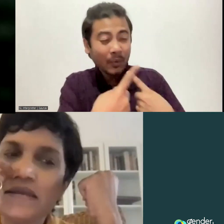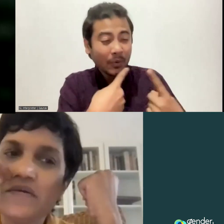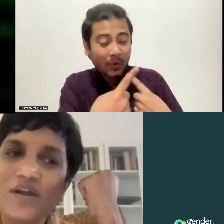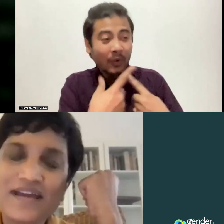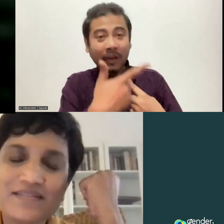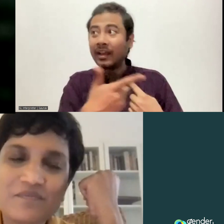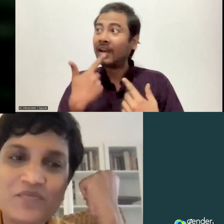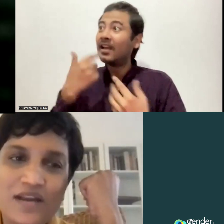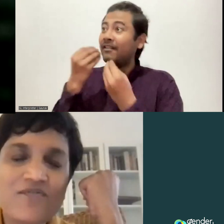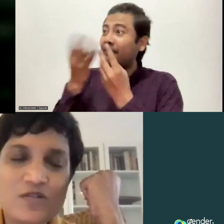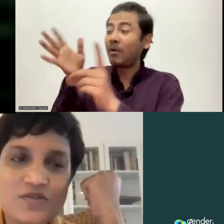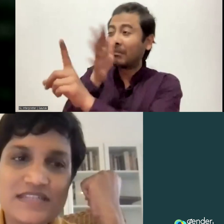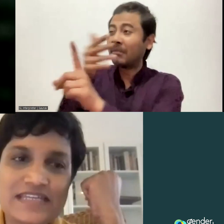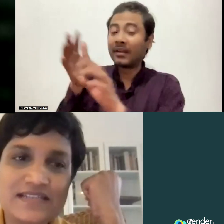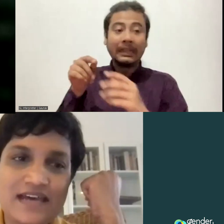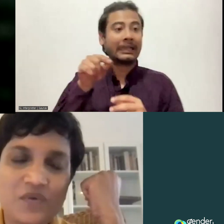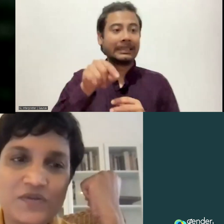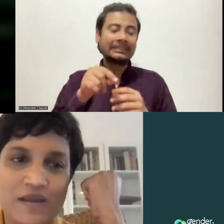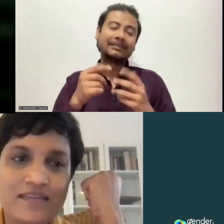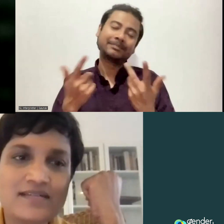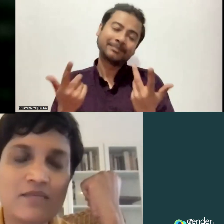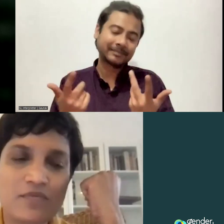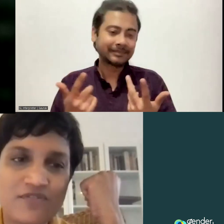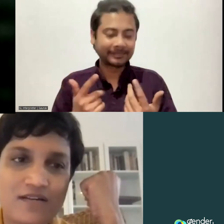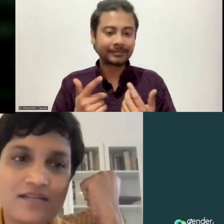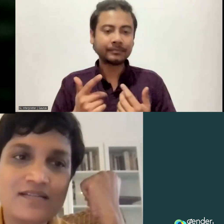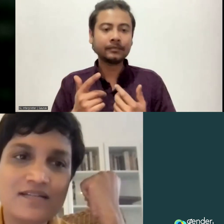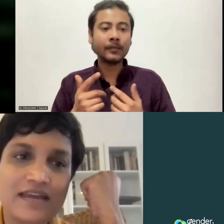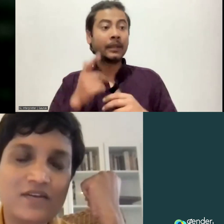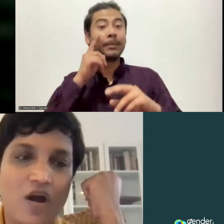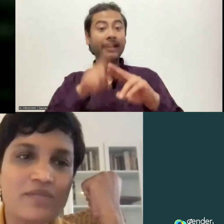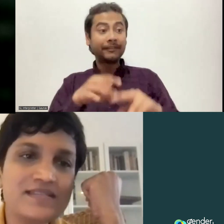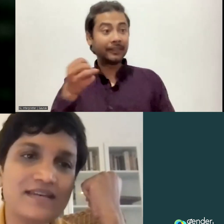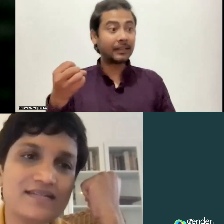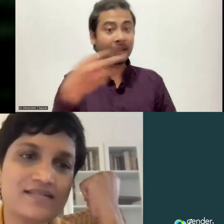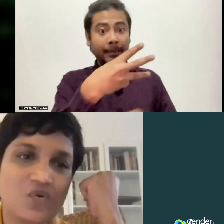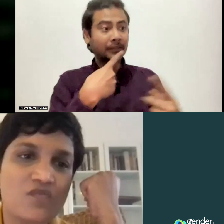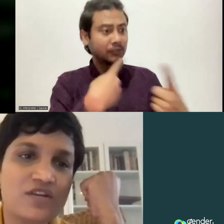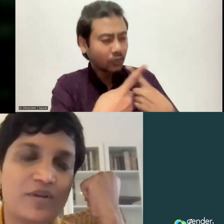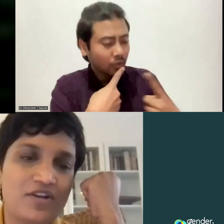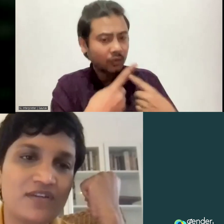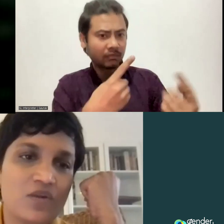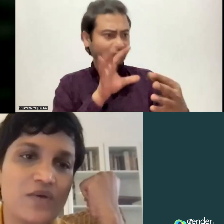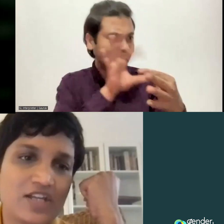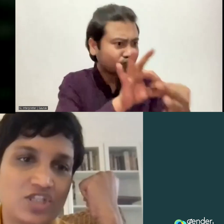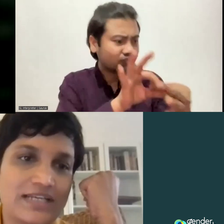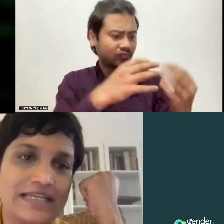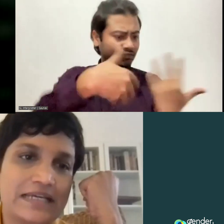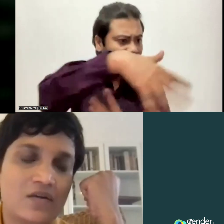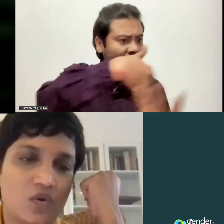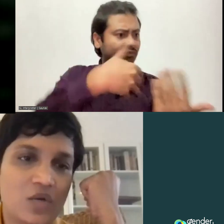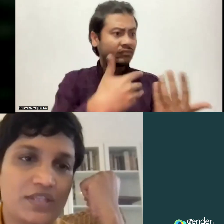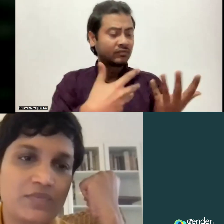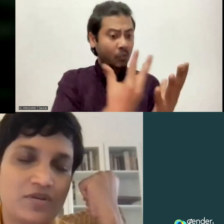But what I've also seen is that when you spend that time up front, it compensates over a period of time when you